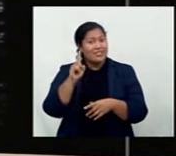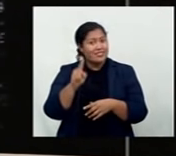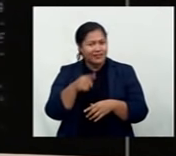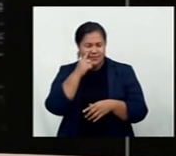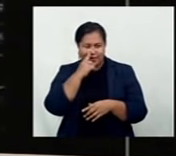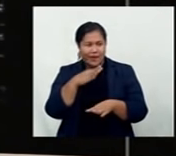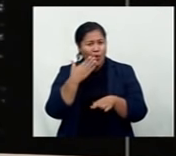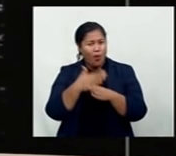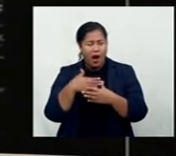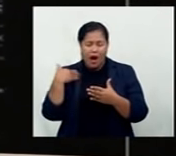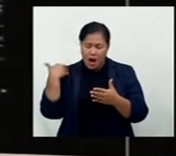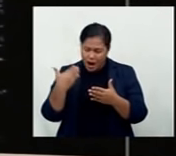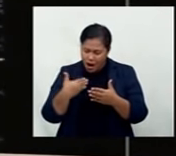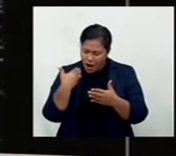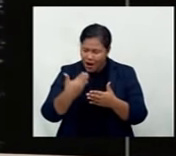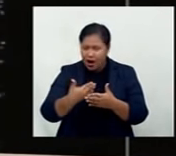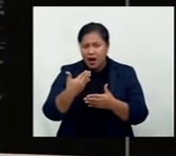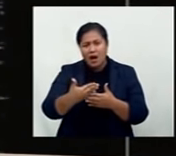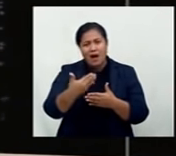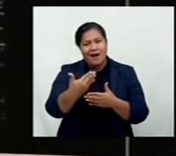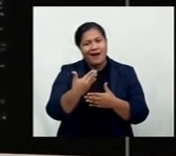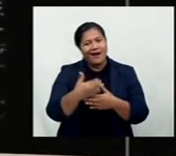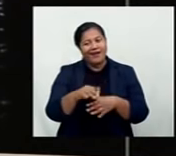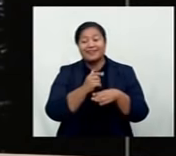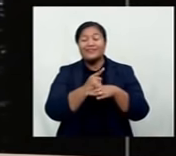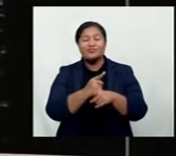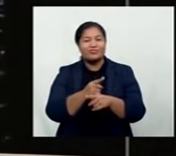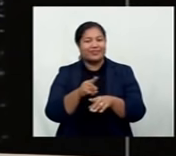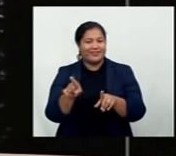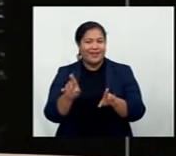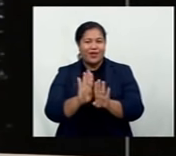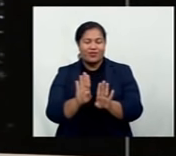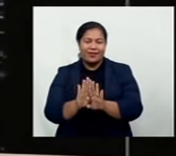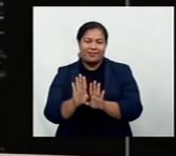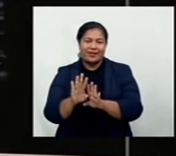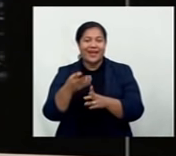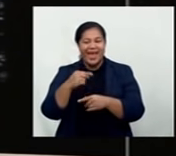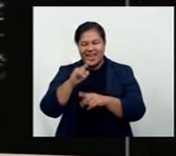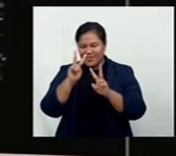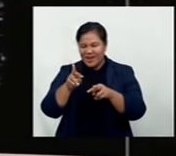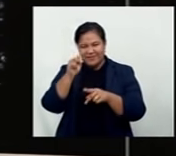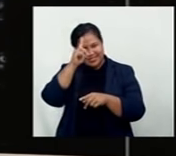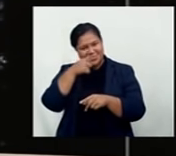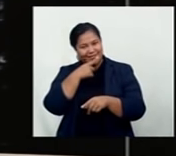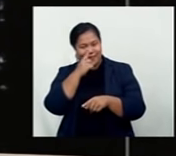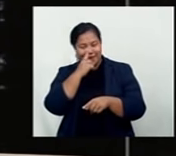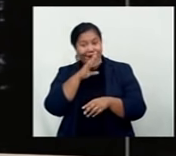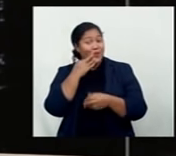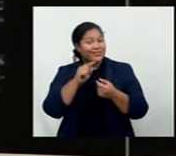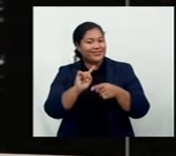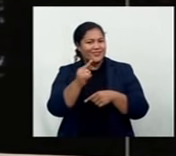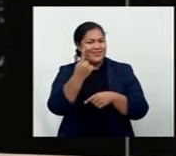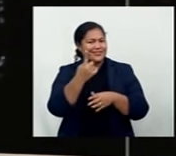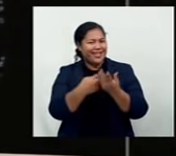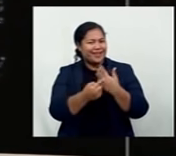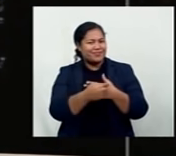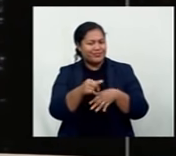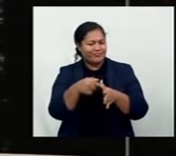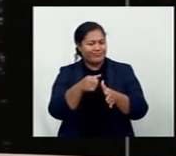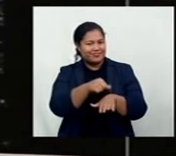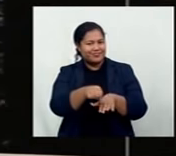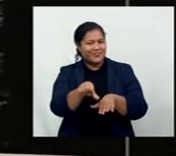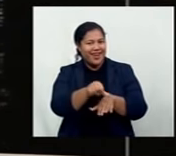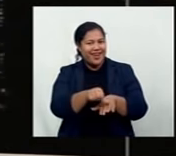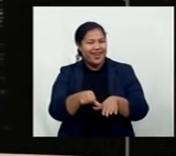almost non-stop guarding containment areas and treating patients since the first case of COVID-19 was confirmed